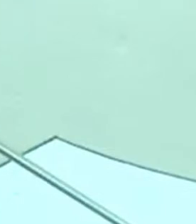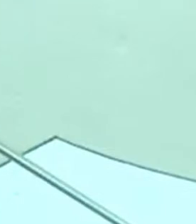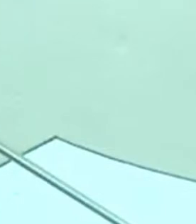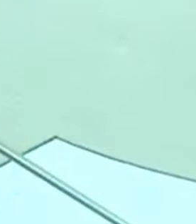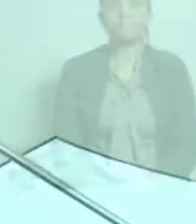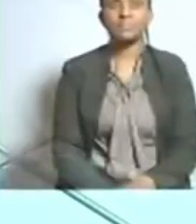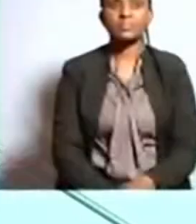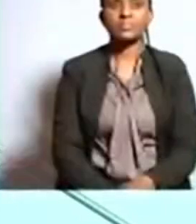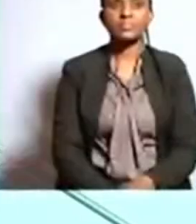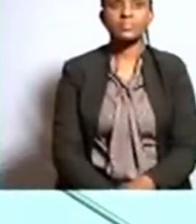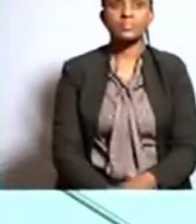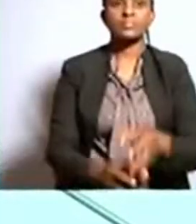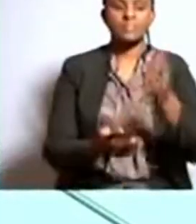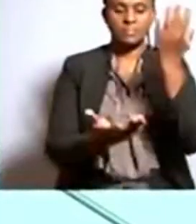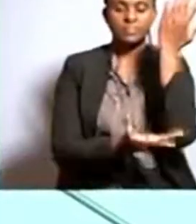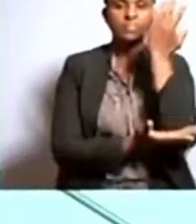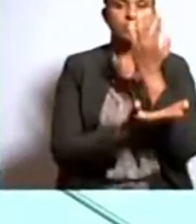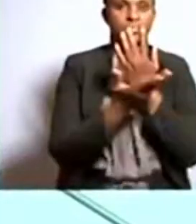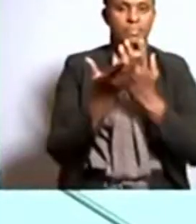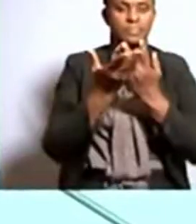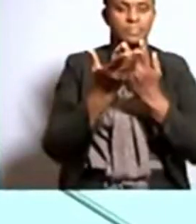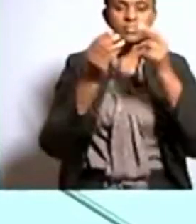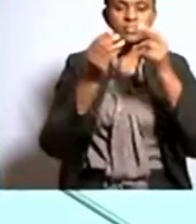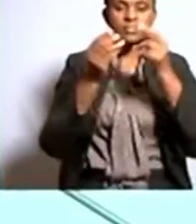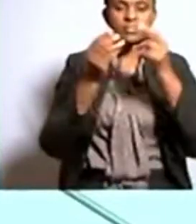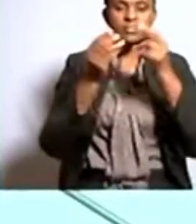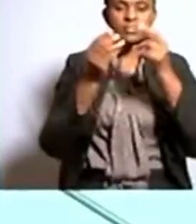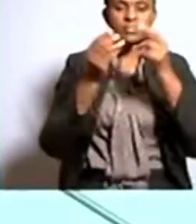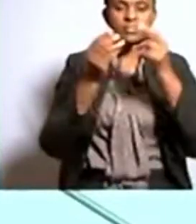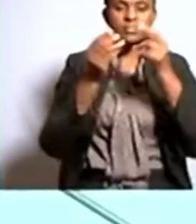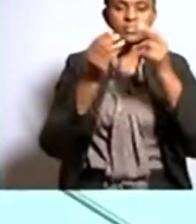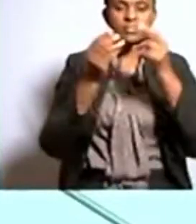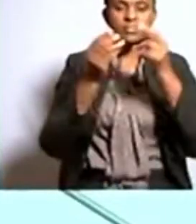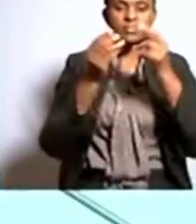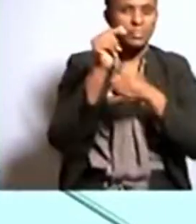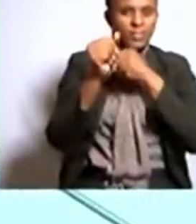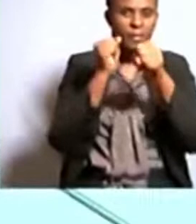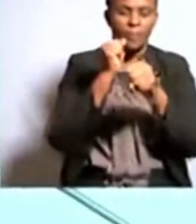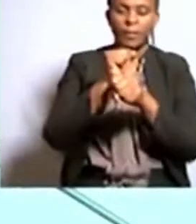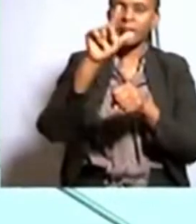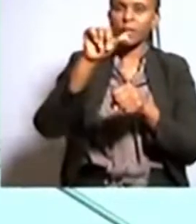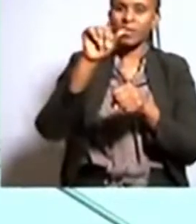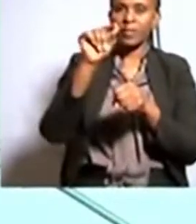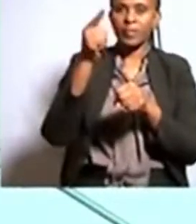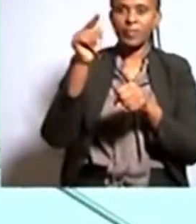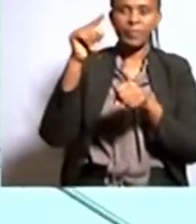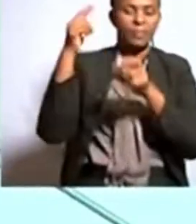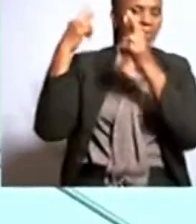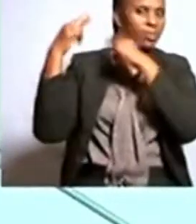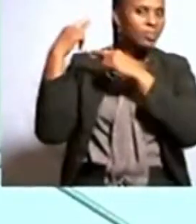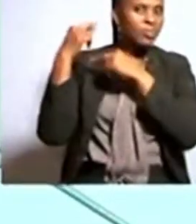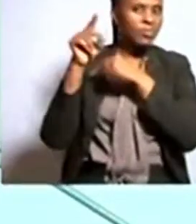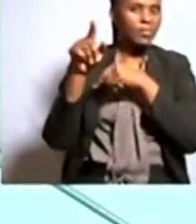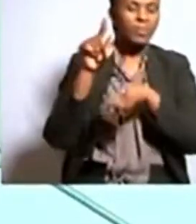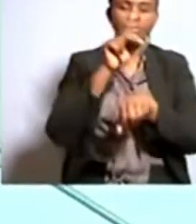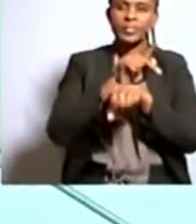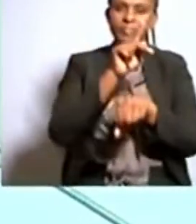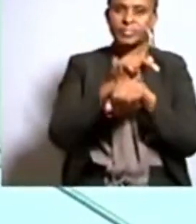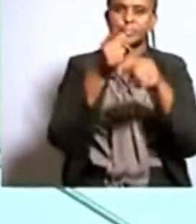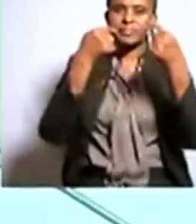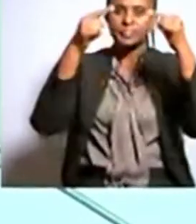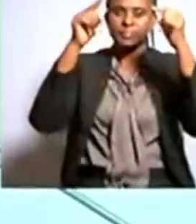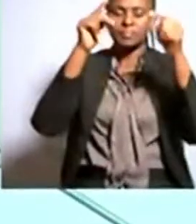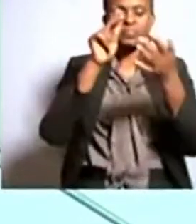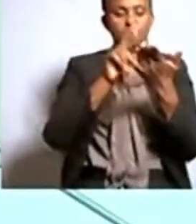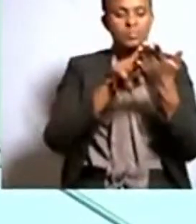exchange earnings, and improved rural employment by 2021. However, a review of the project progress